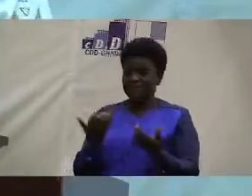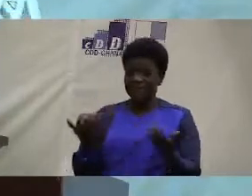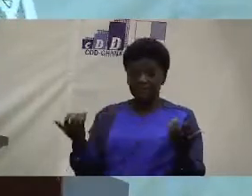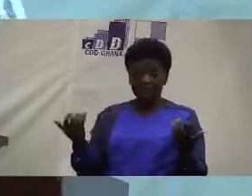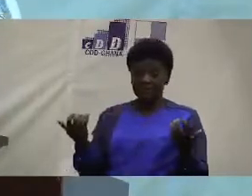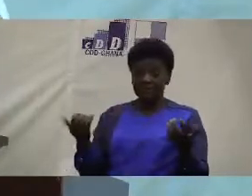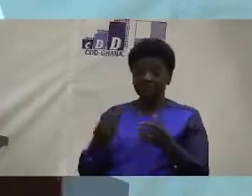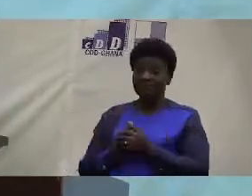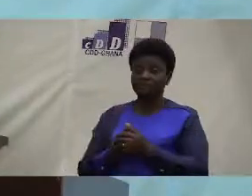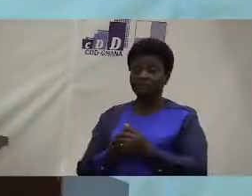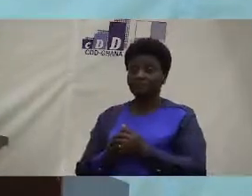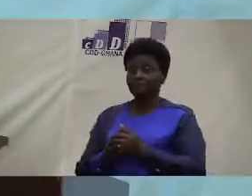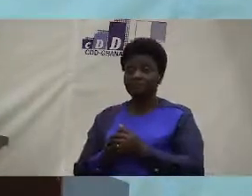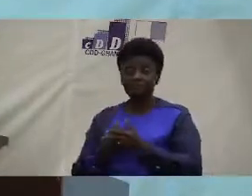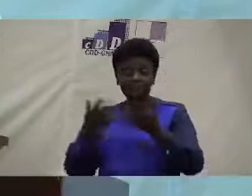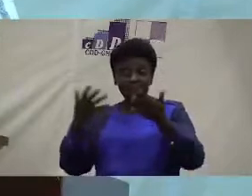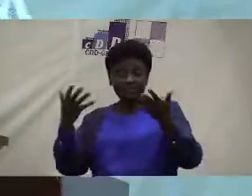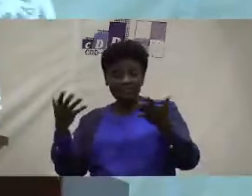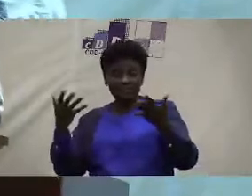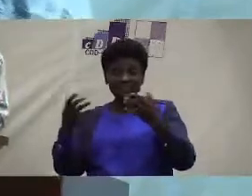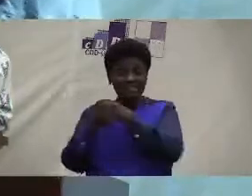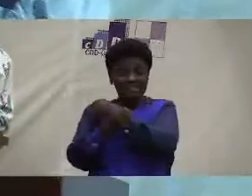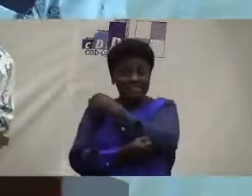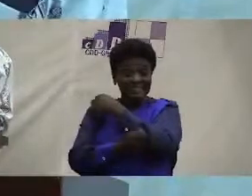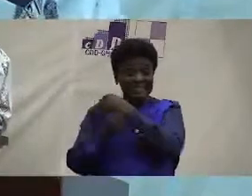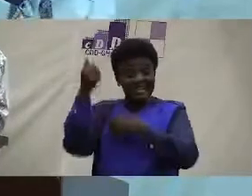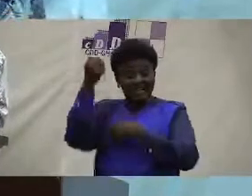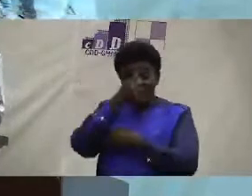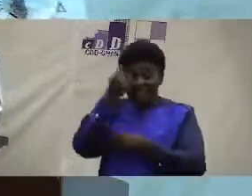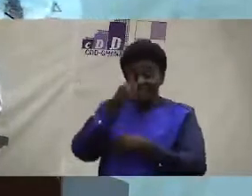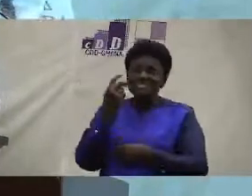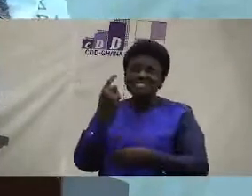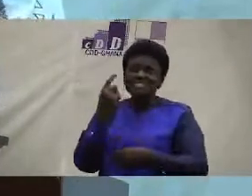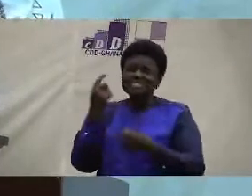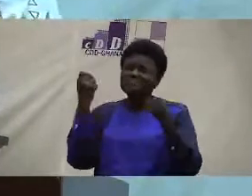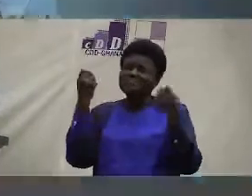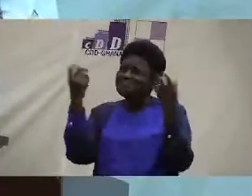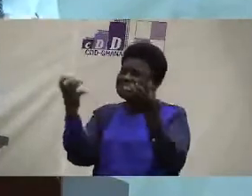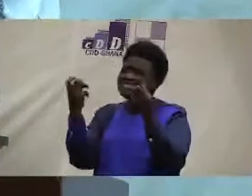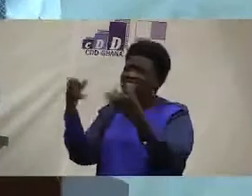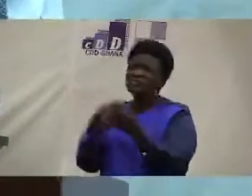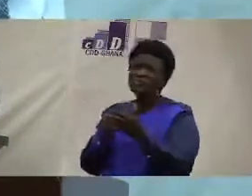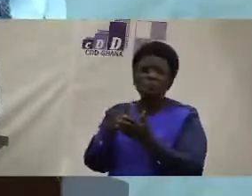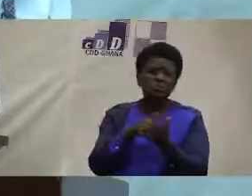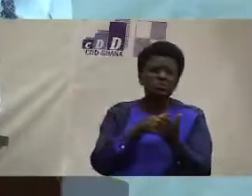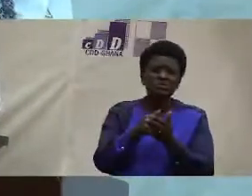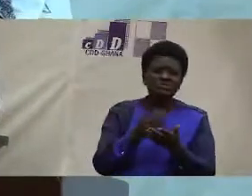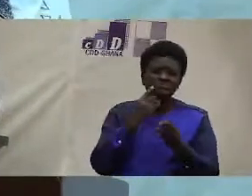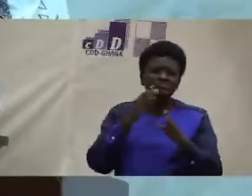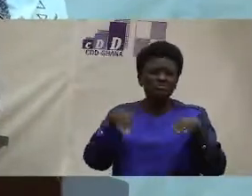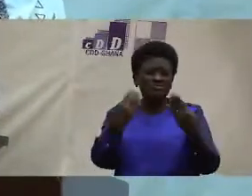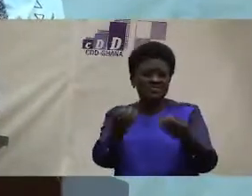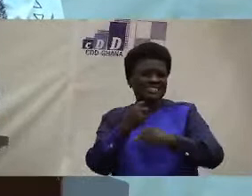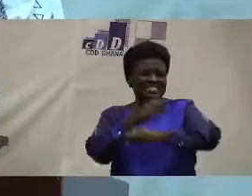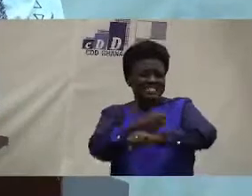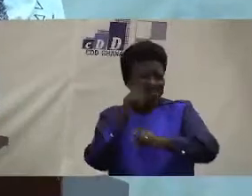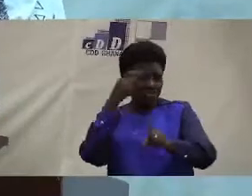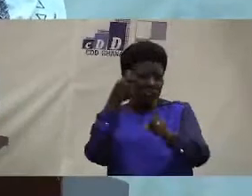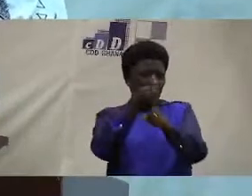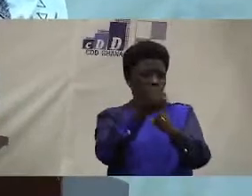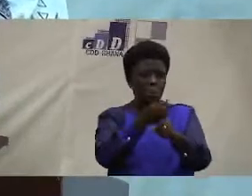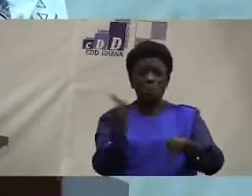again, the state in Africa has shown a major weakness in providing security for its own